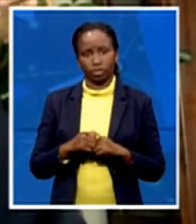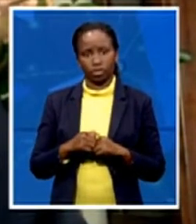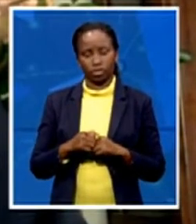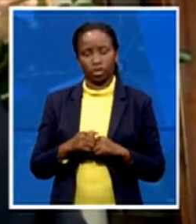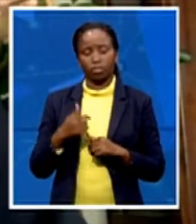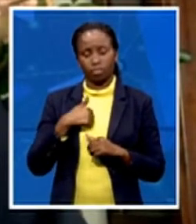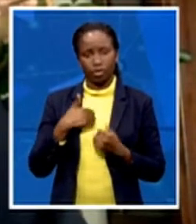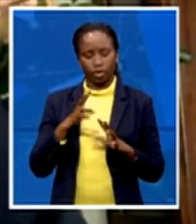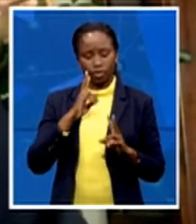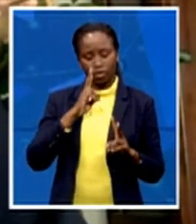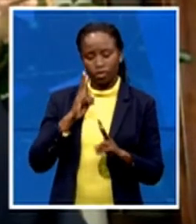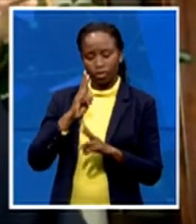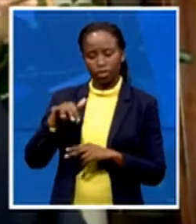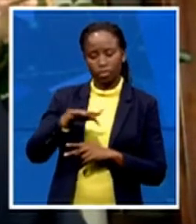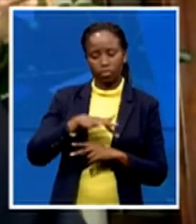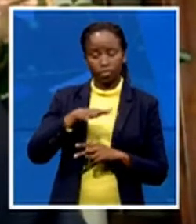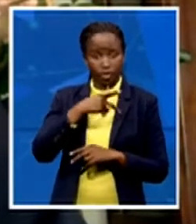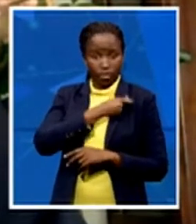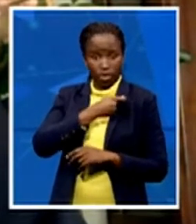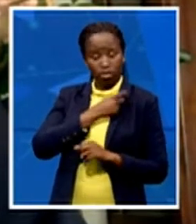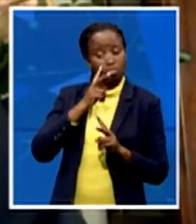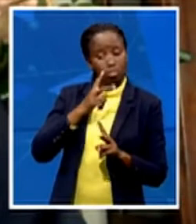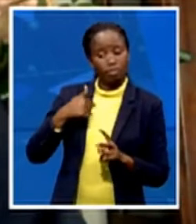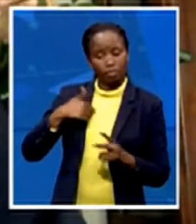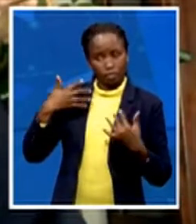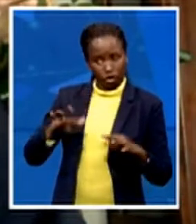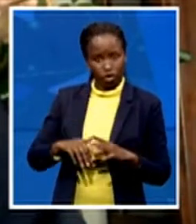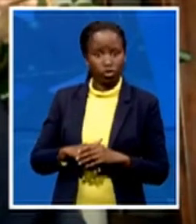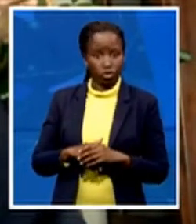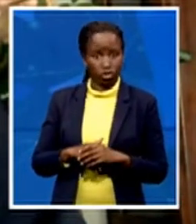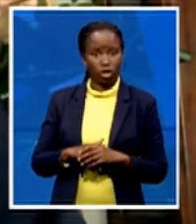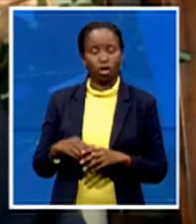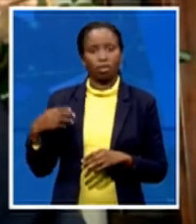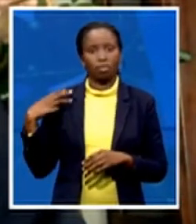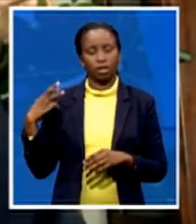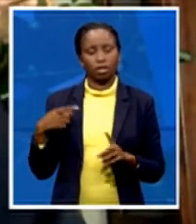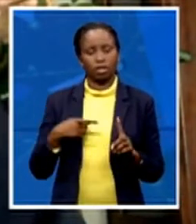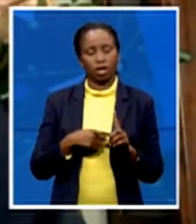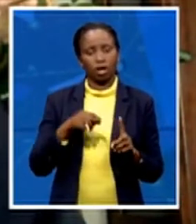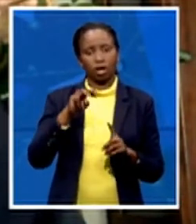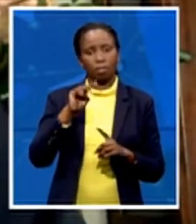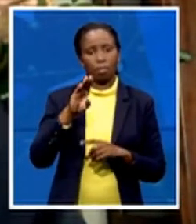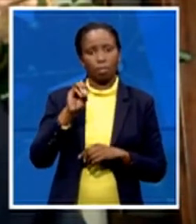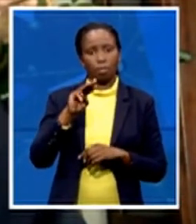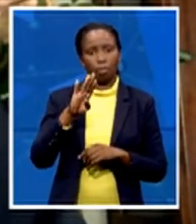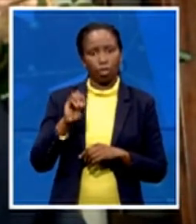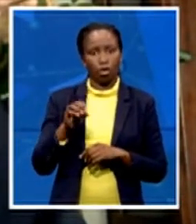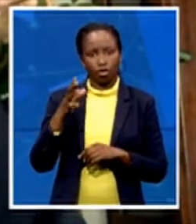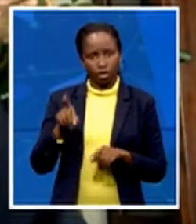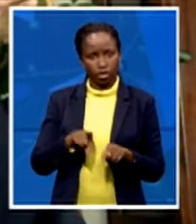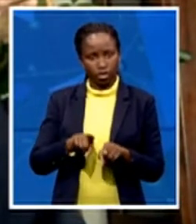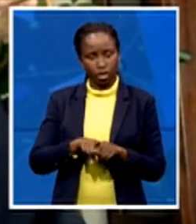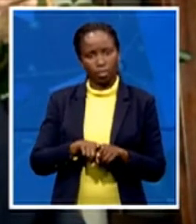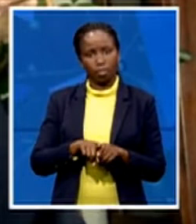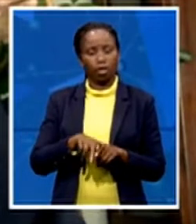sites, and I'm sure Minister Mbomba after me will corroborate this because she's also been traveling around the province. But what